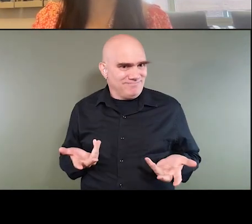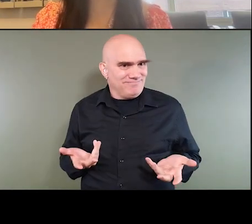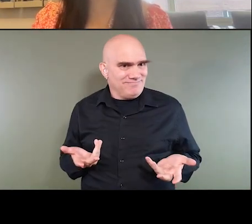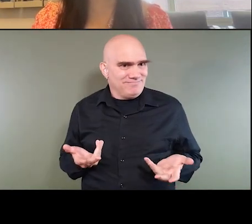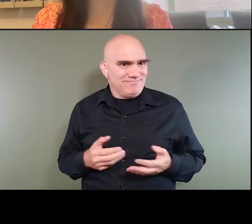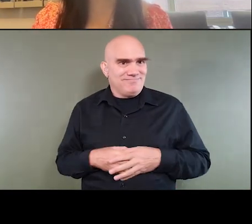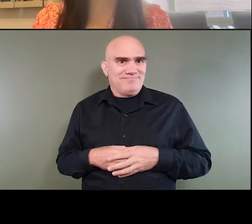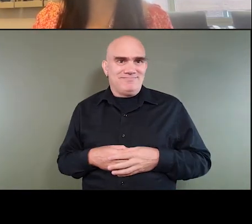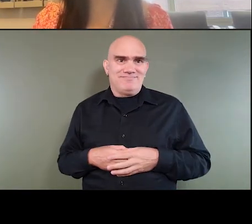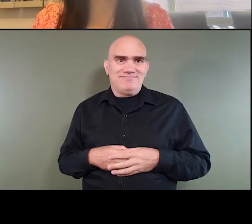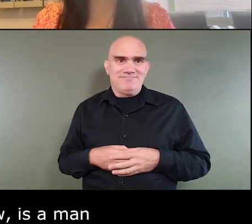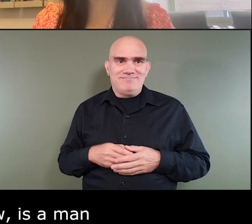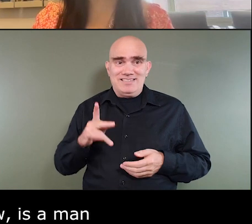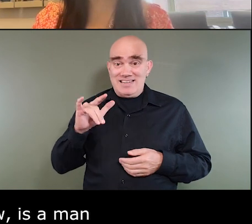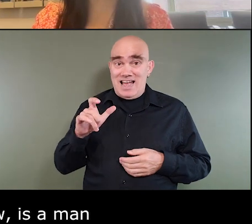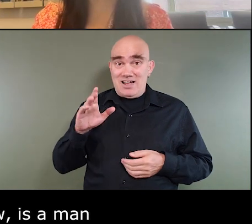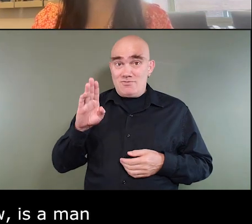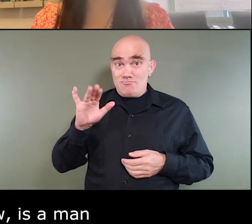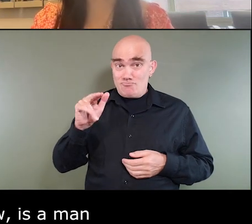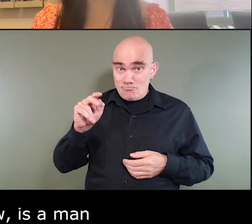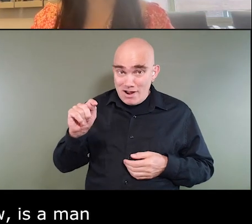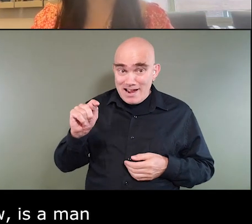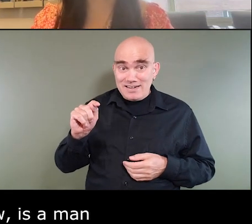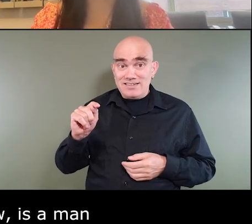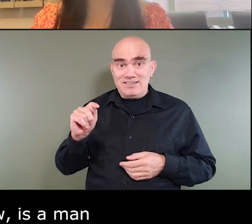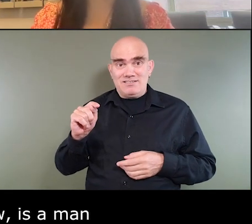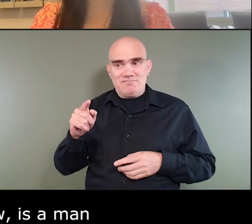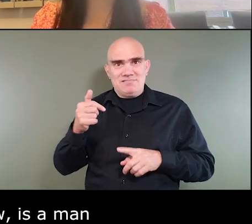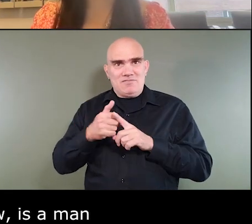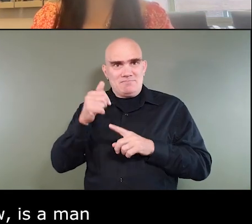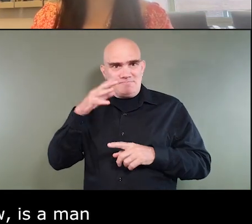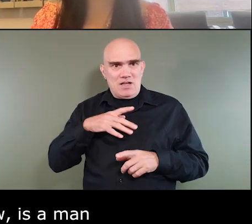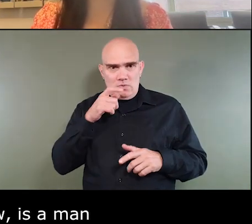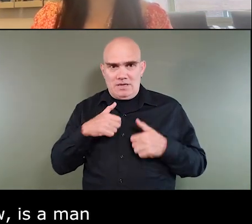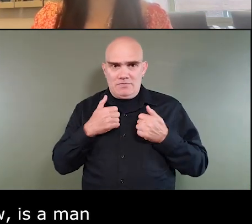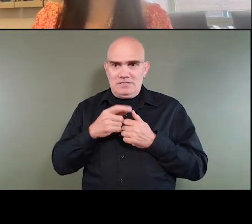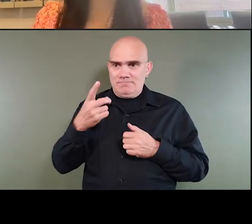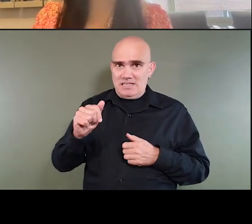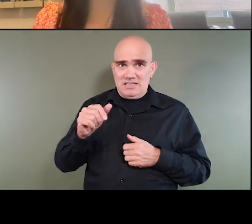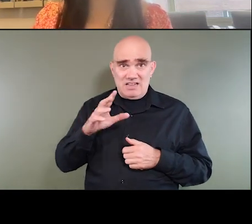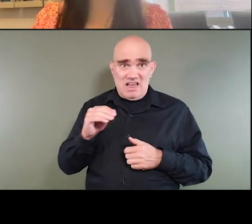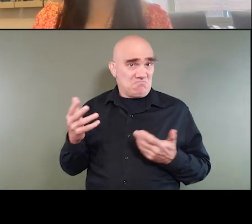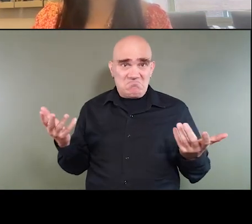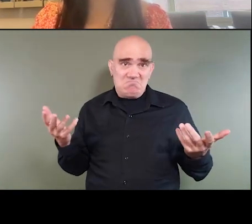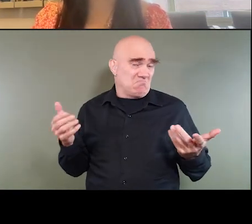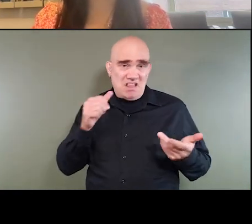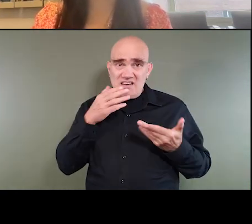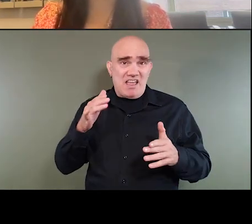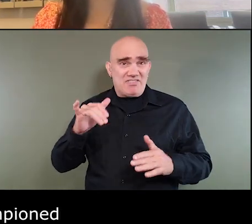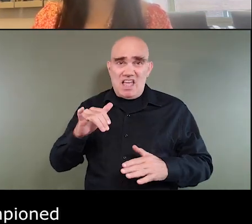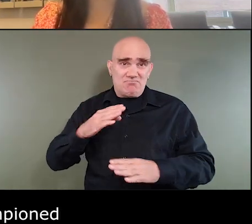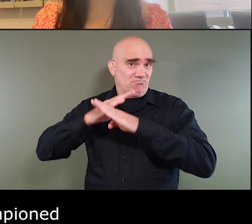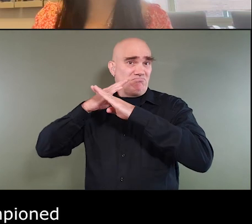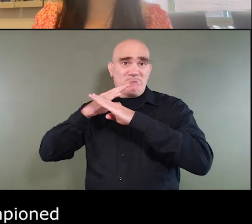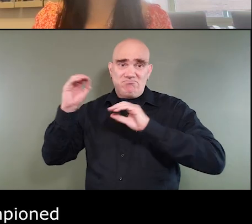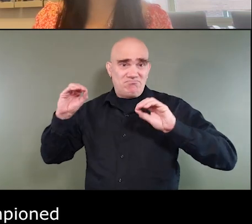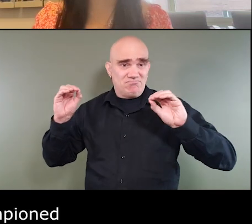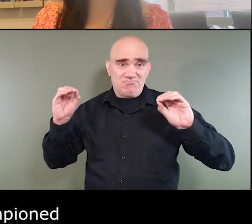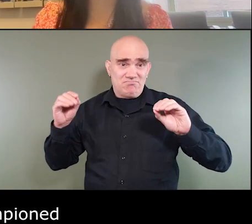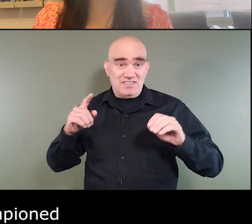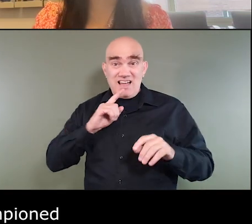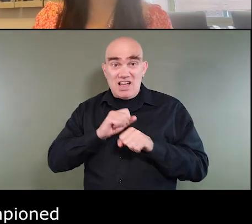of us. Kyle Bryant, is a man who lives with disability, and he has not let that hold him back. He's